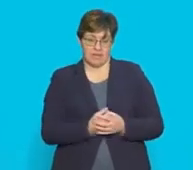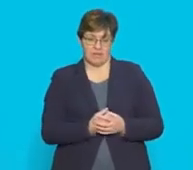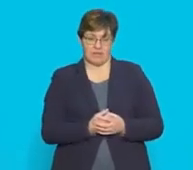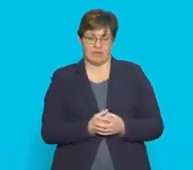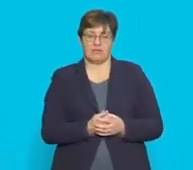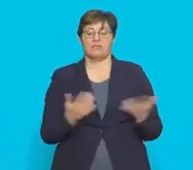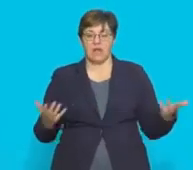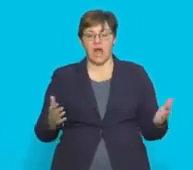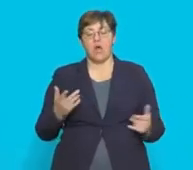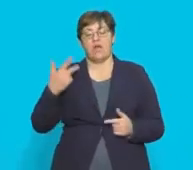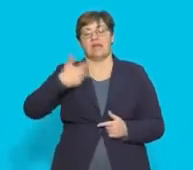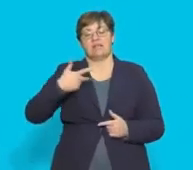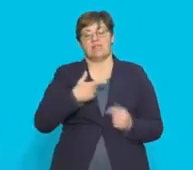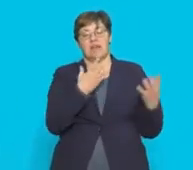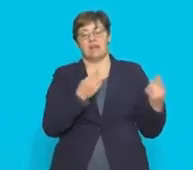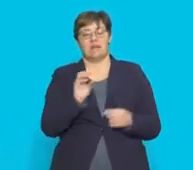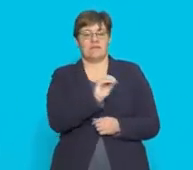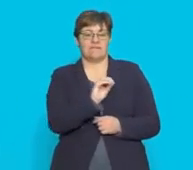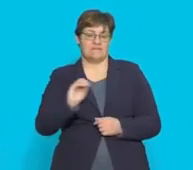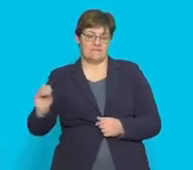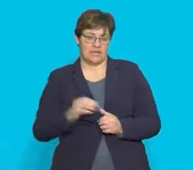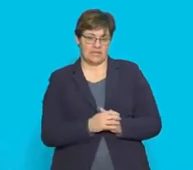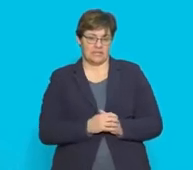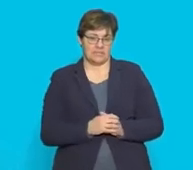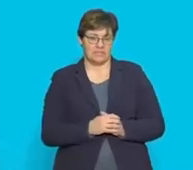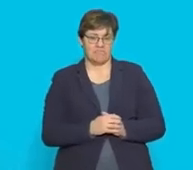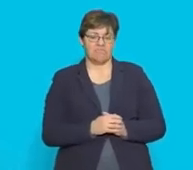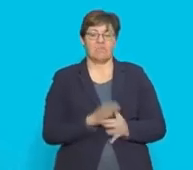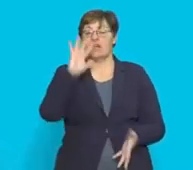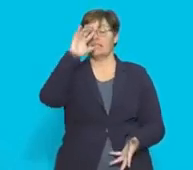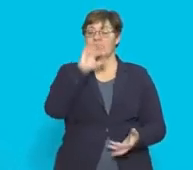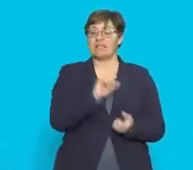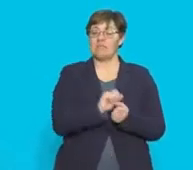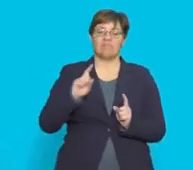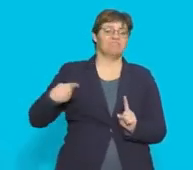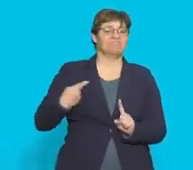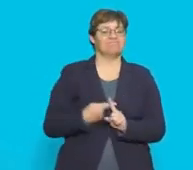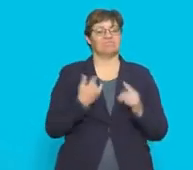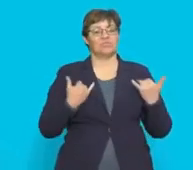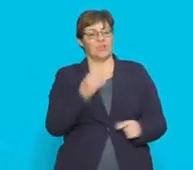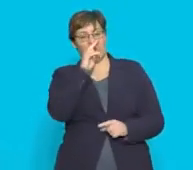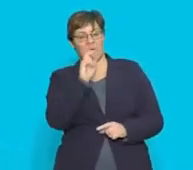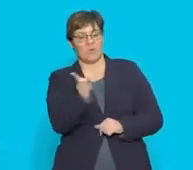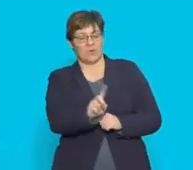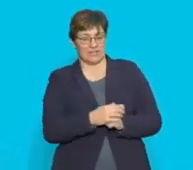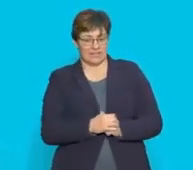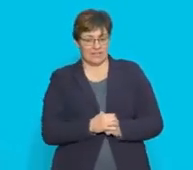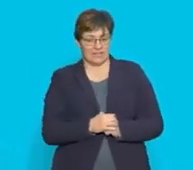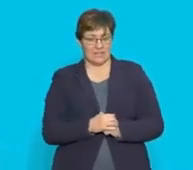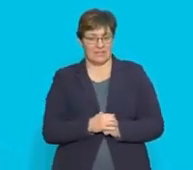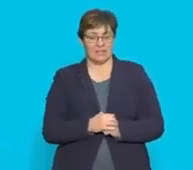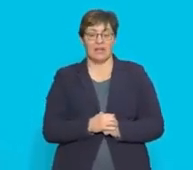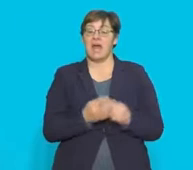that's how you then classify numbers. All right, so the summary of what we've looked at thus far